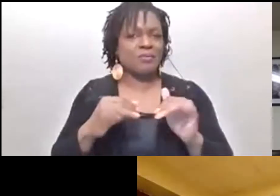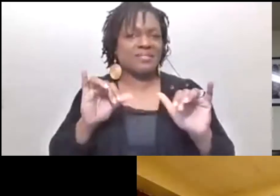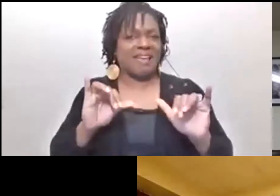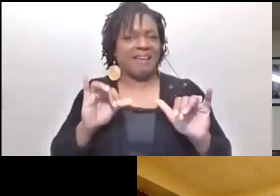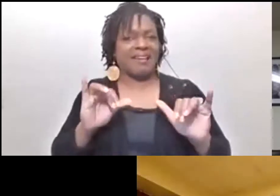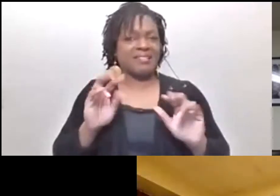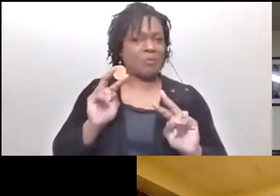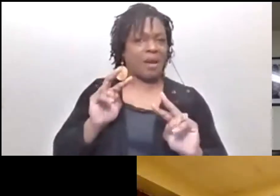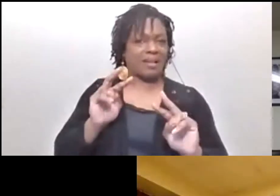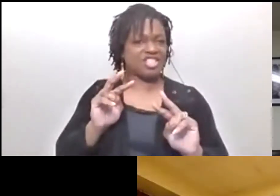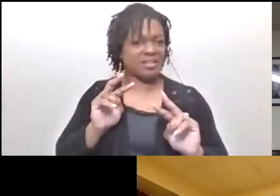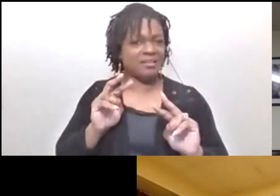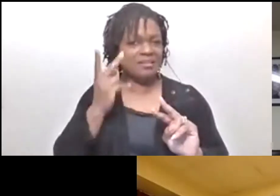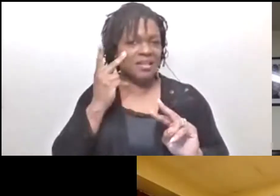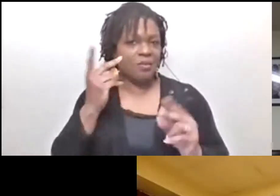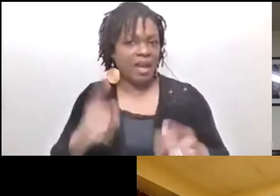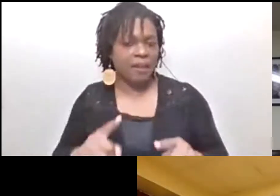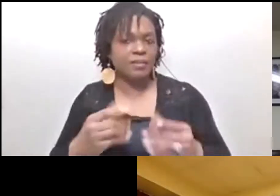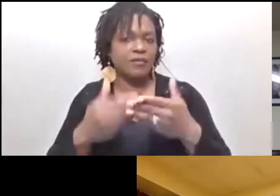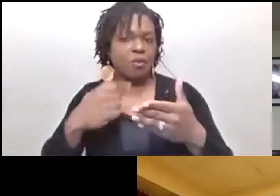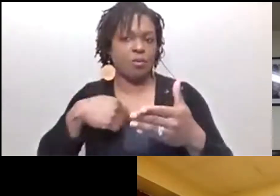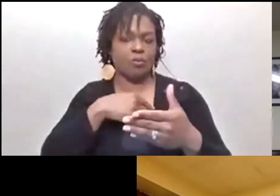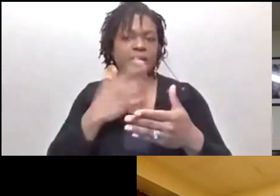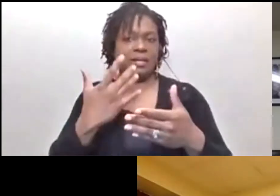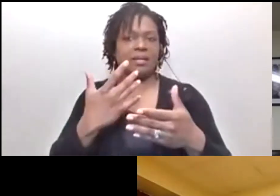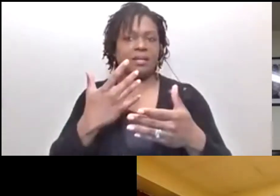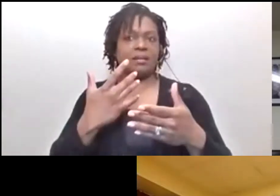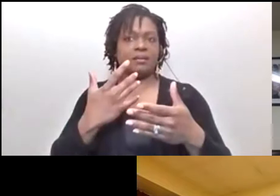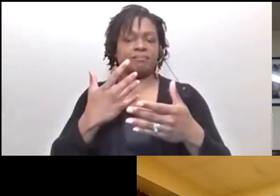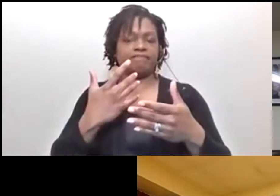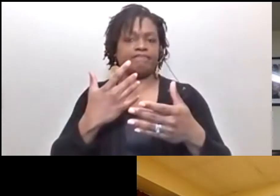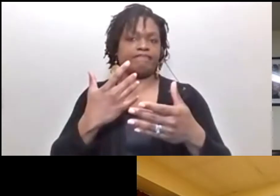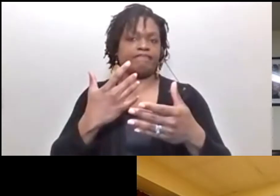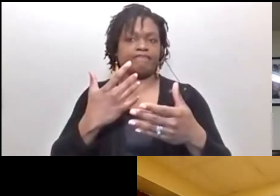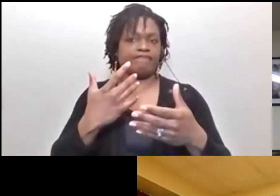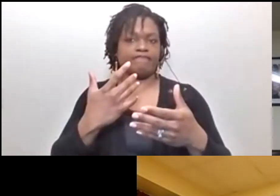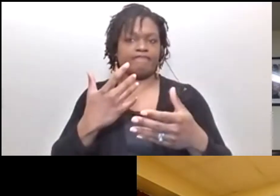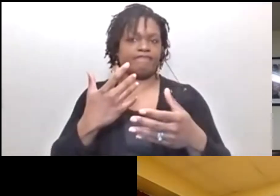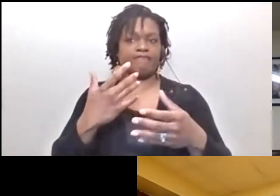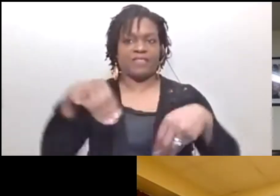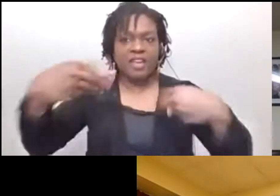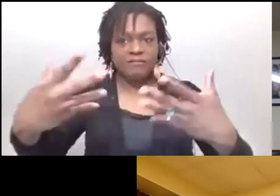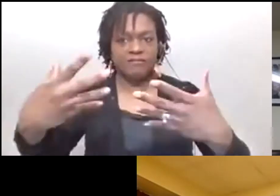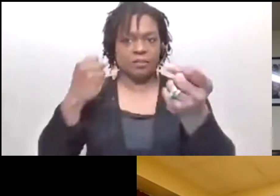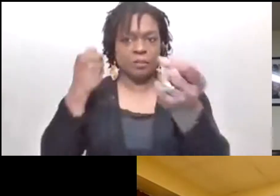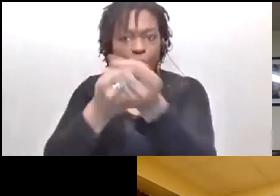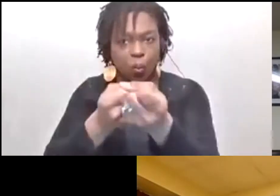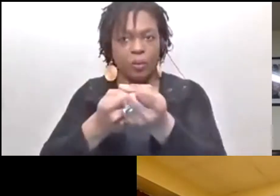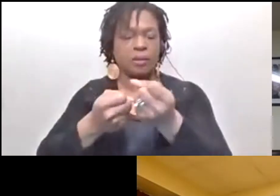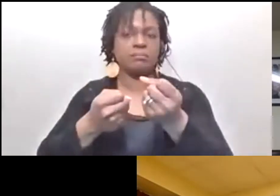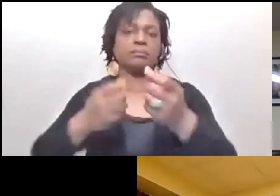this legislation as it moves through the process, but not recommending that we necessarily support it at this time.